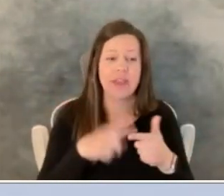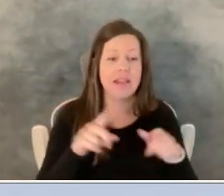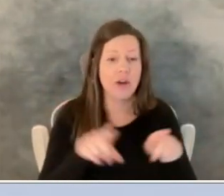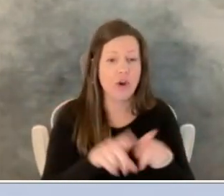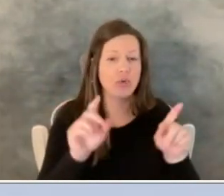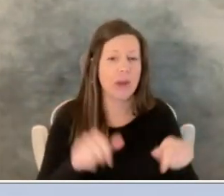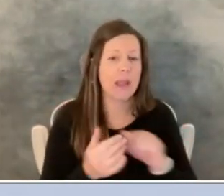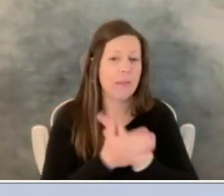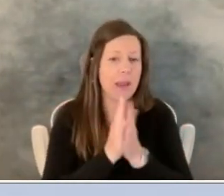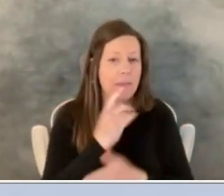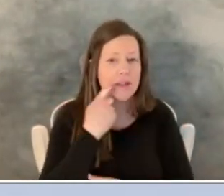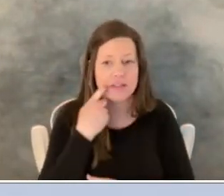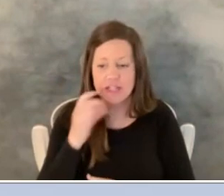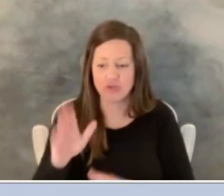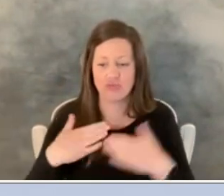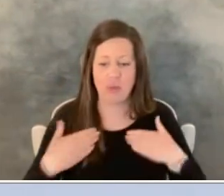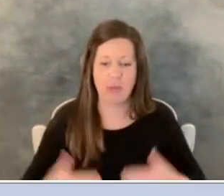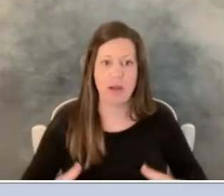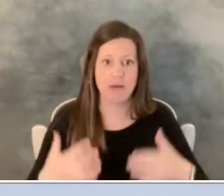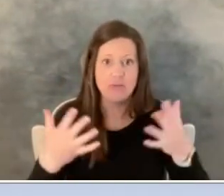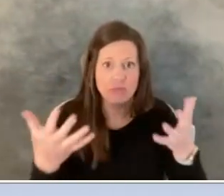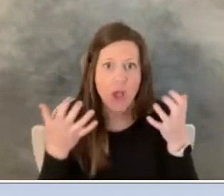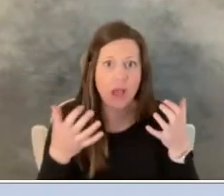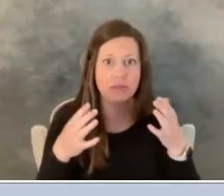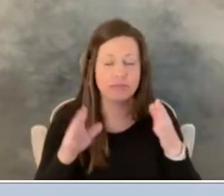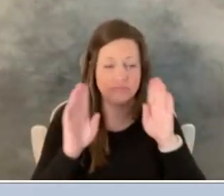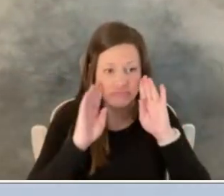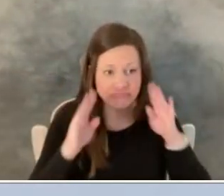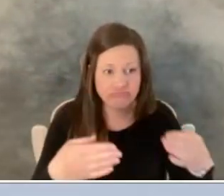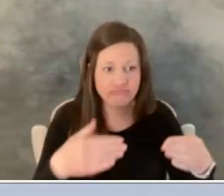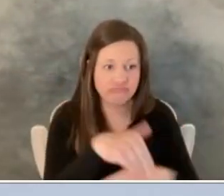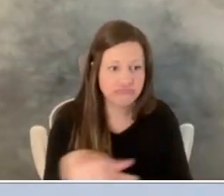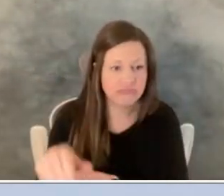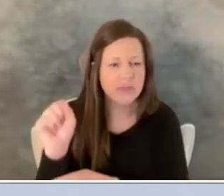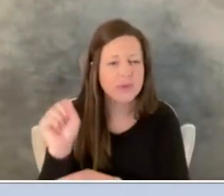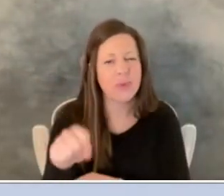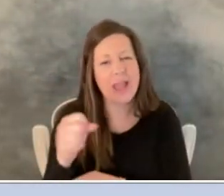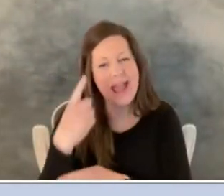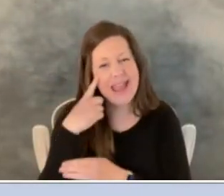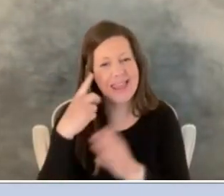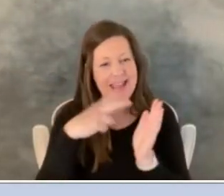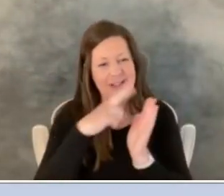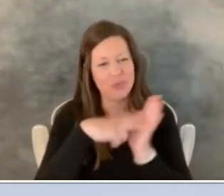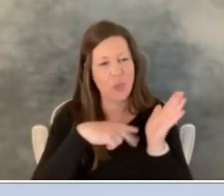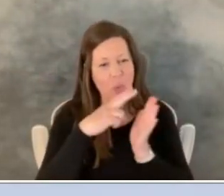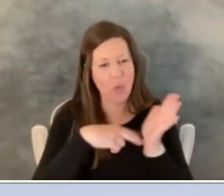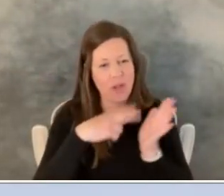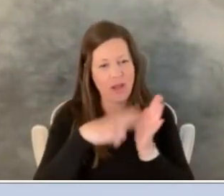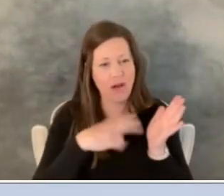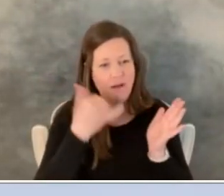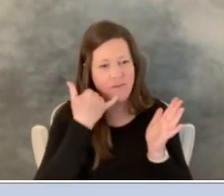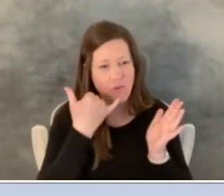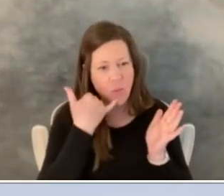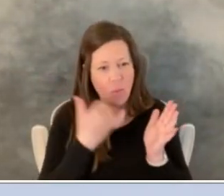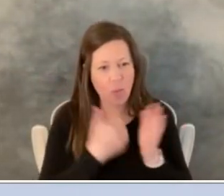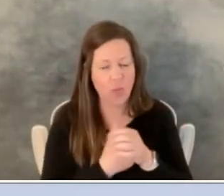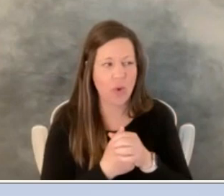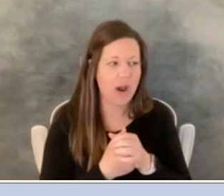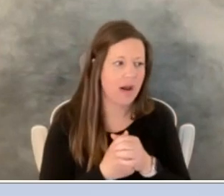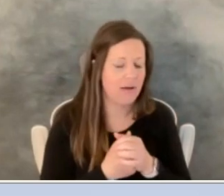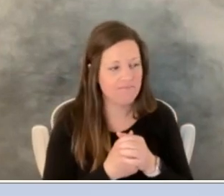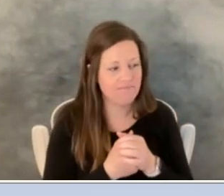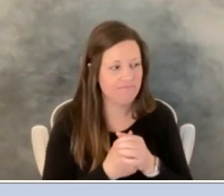addiction where you want to do that every time. So yes, I think scrolling has especially